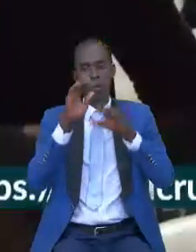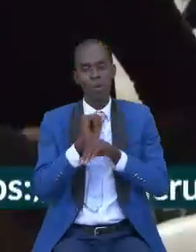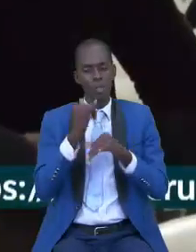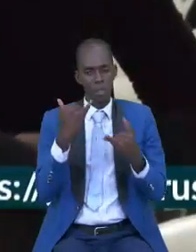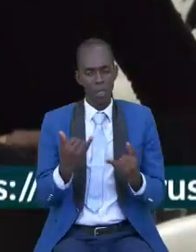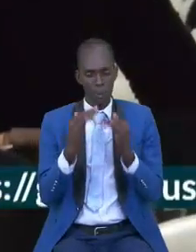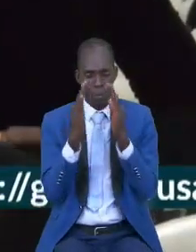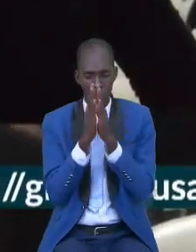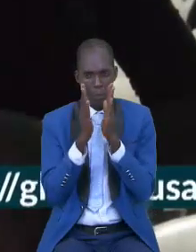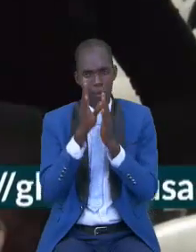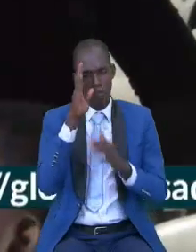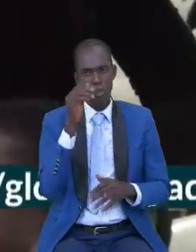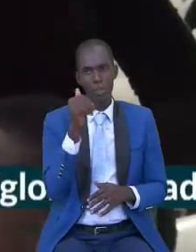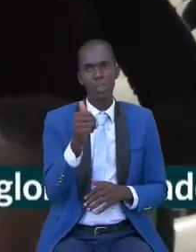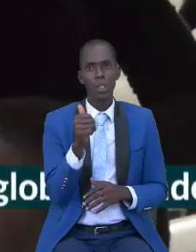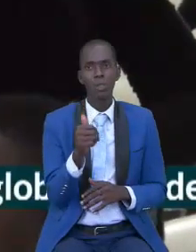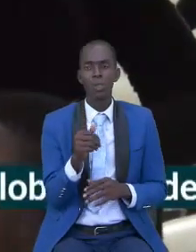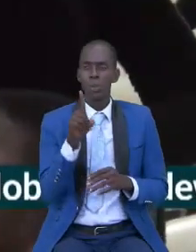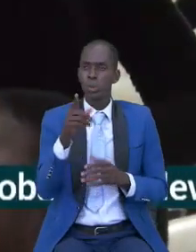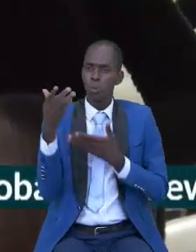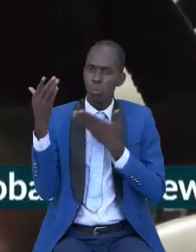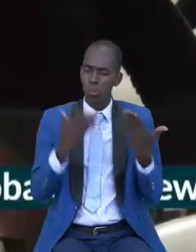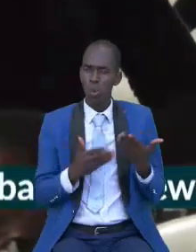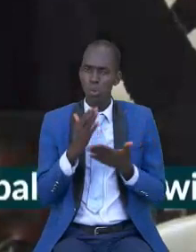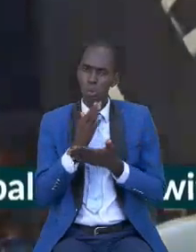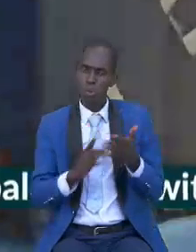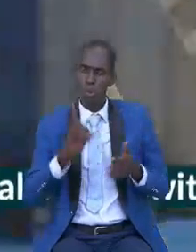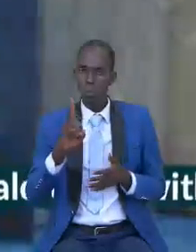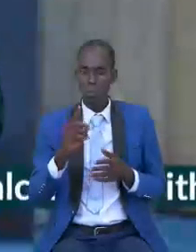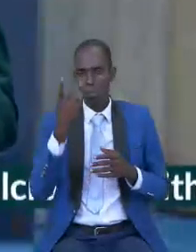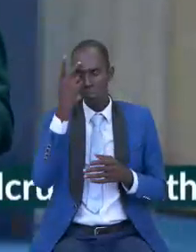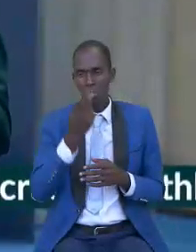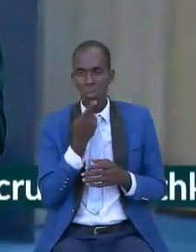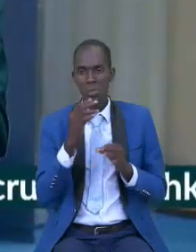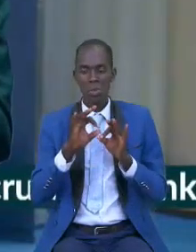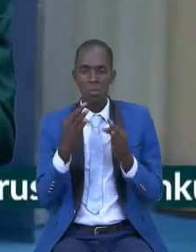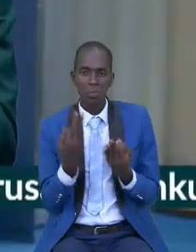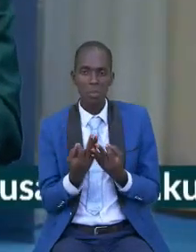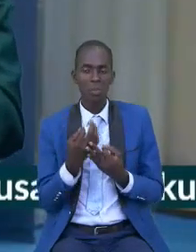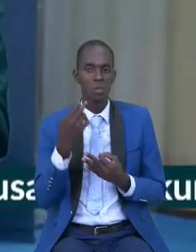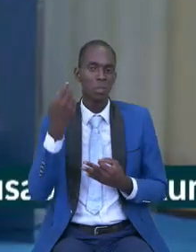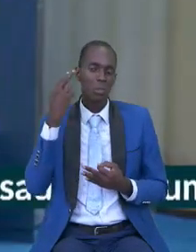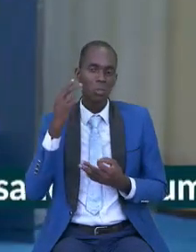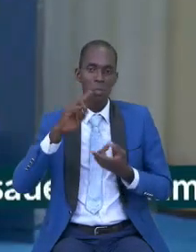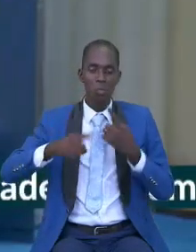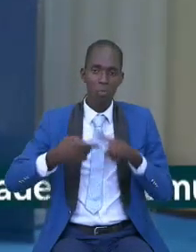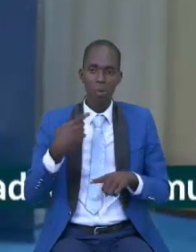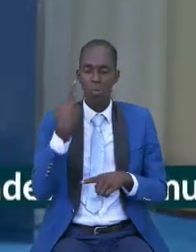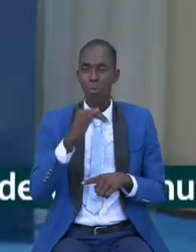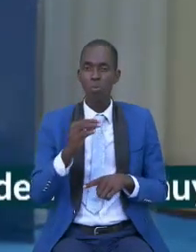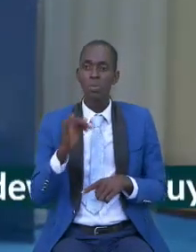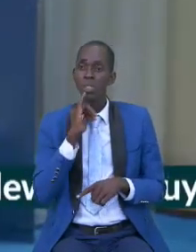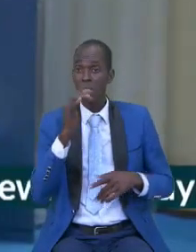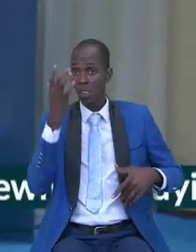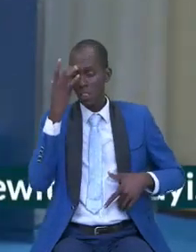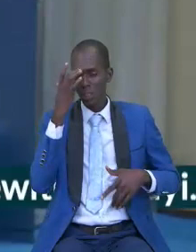yourself. Pray for those you brought around here, that God will visit everyone. Counselors,